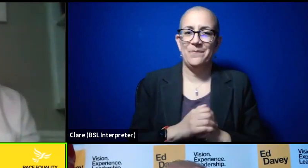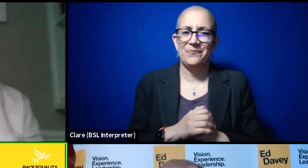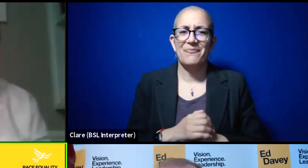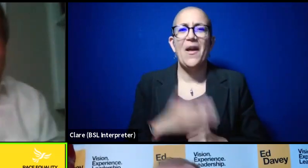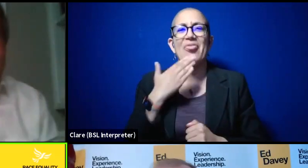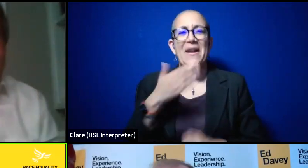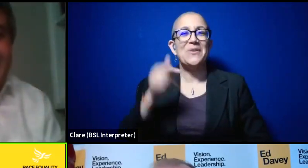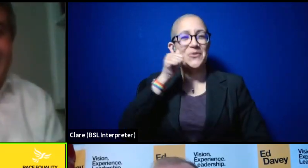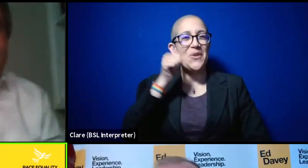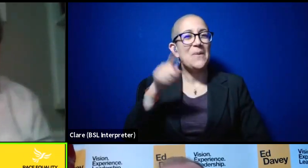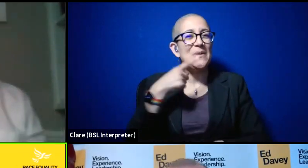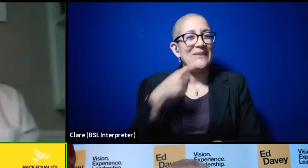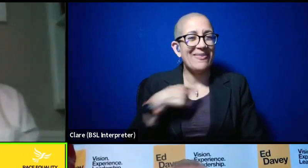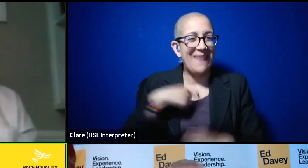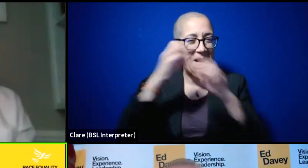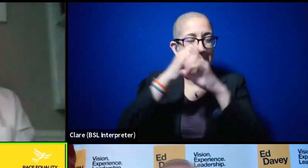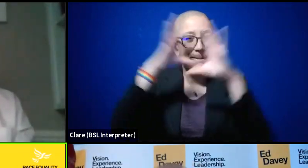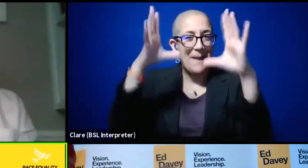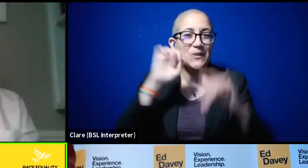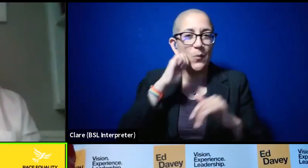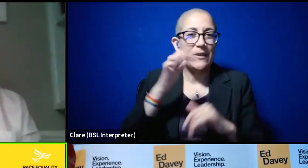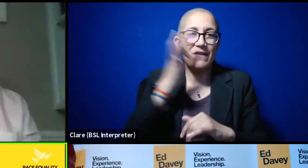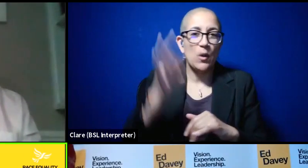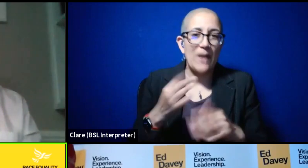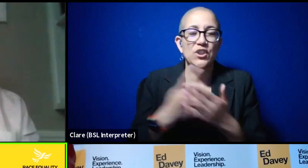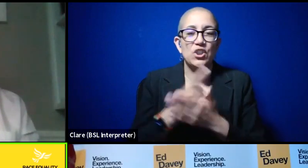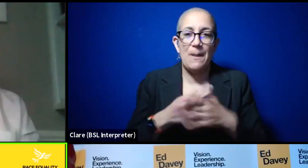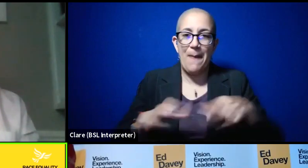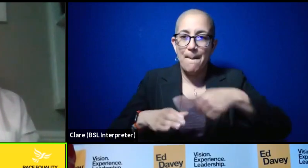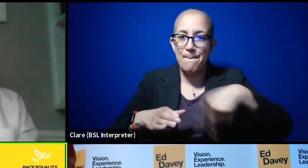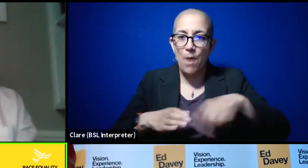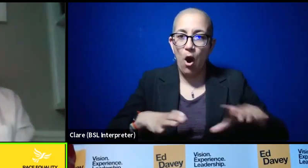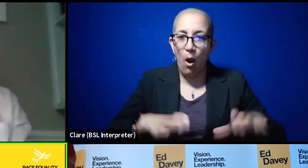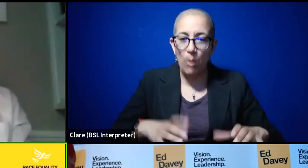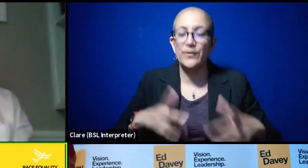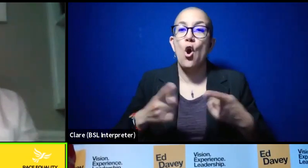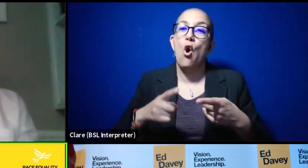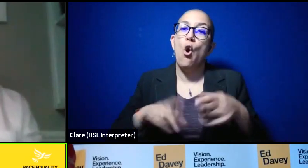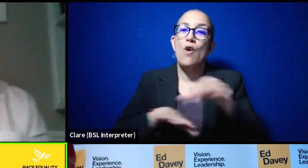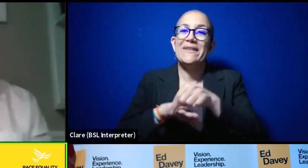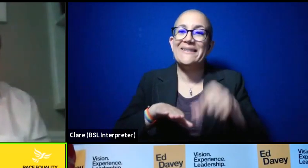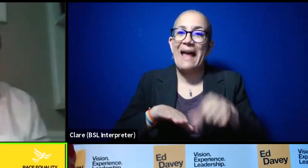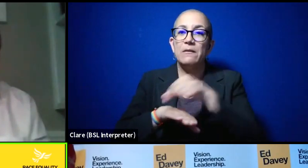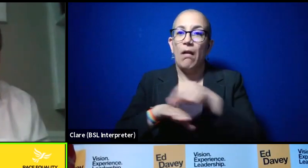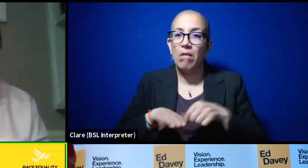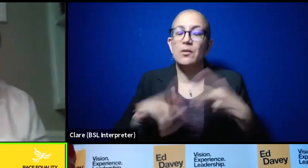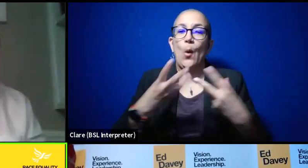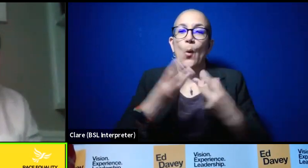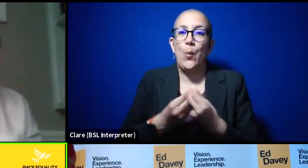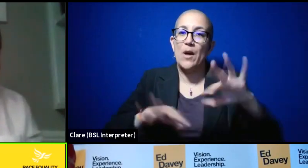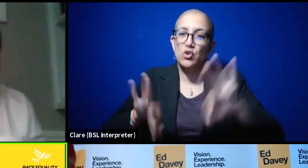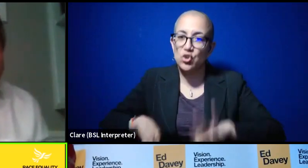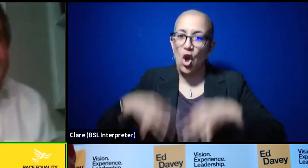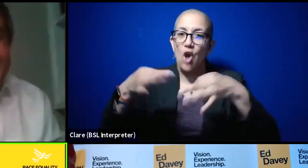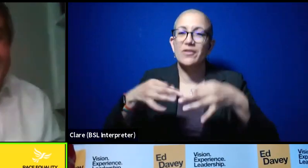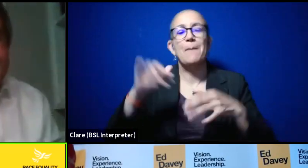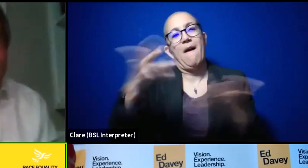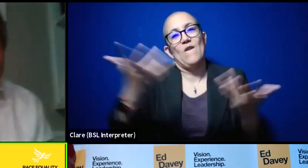said that, I was imagining that we might have a question about potholes or socks and sandals. So, PR is also well up there as top Lib